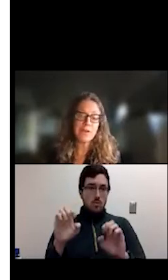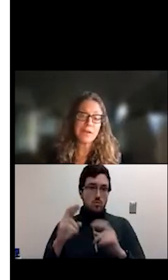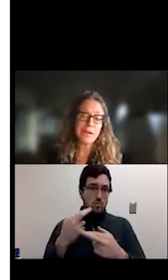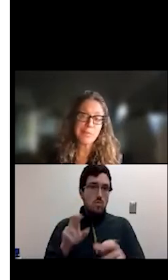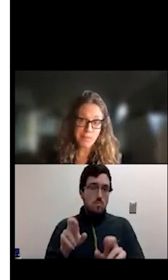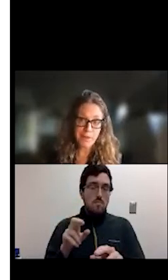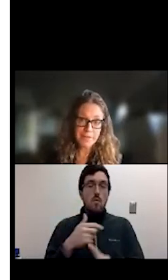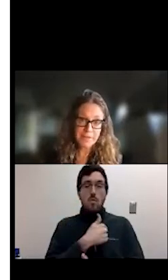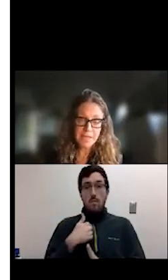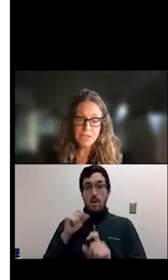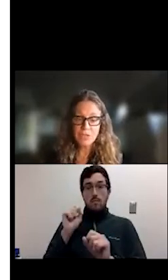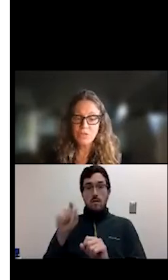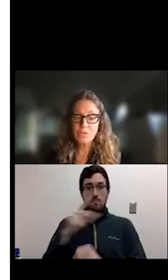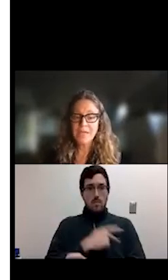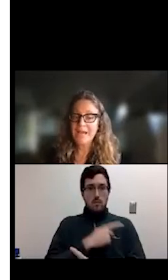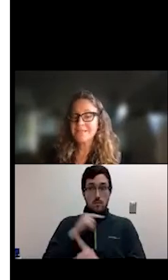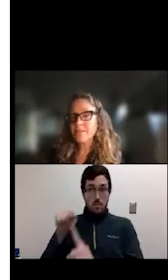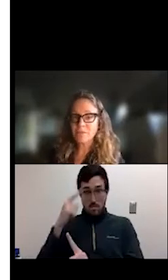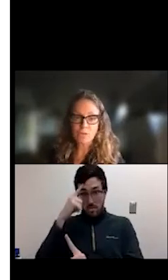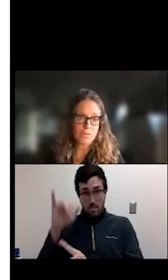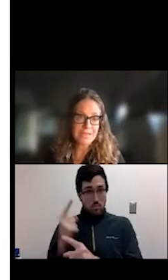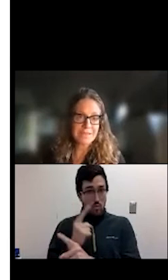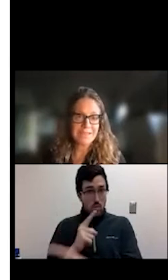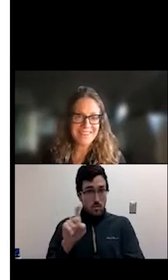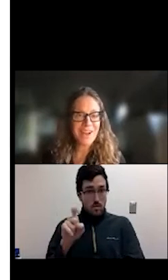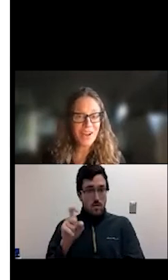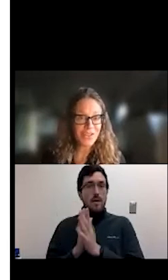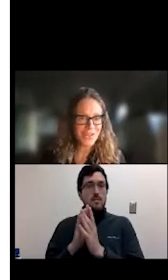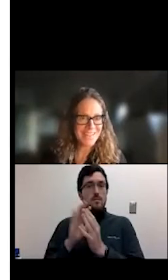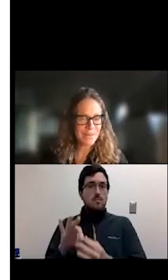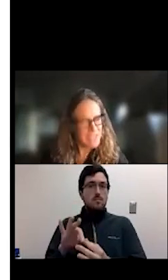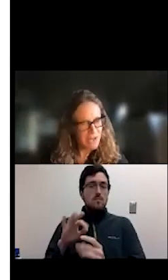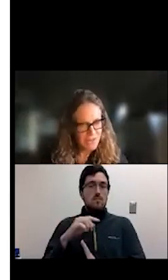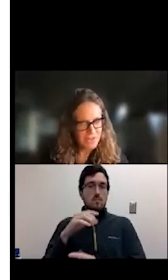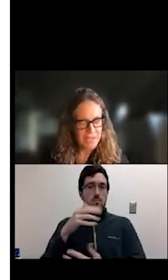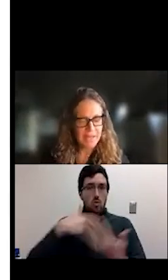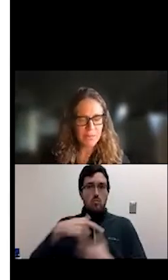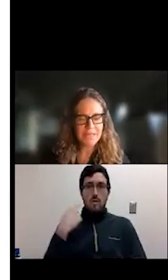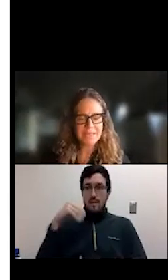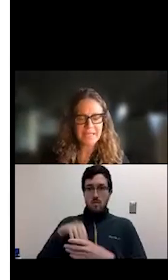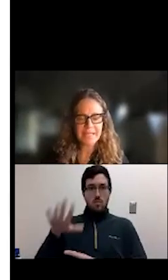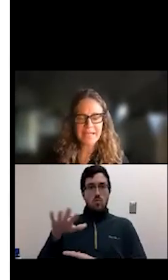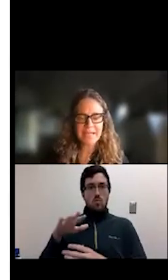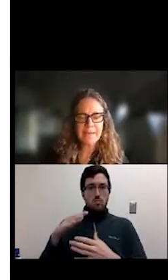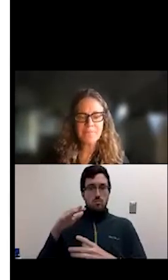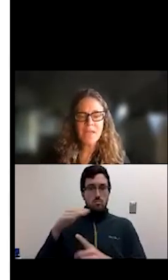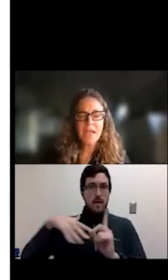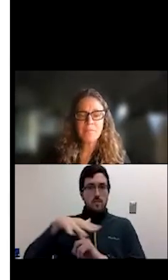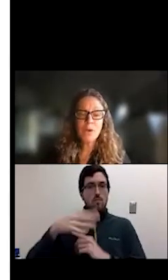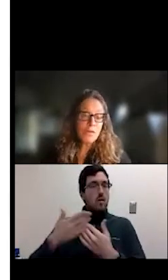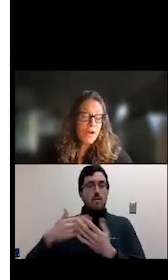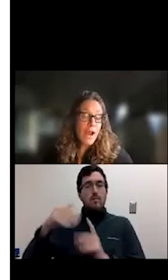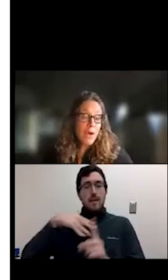they considered it appropriate to be asked about social risks in their healthcare setting, whichever healthcare setting they were being seen in that